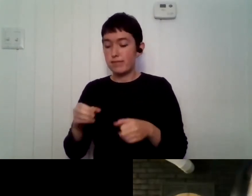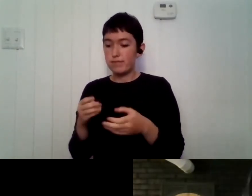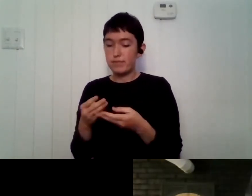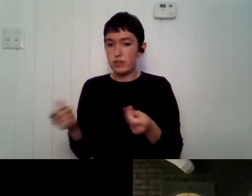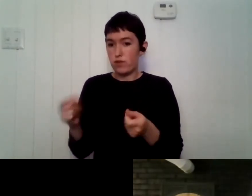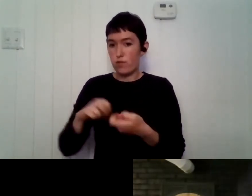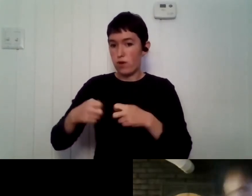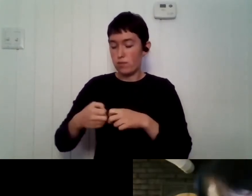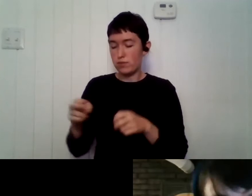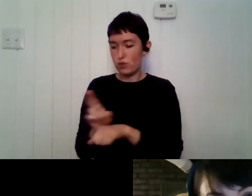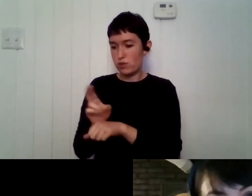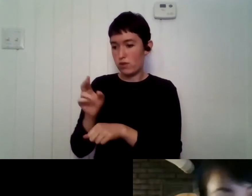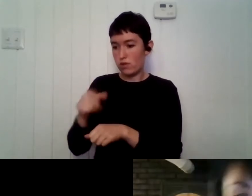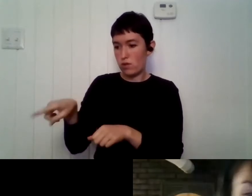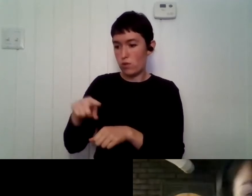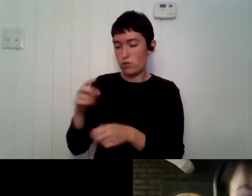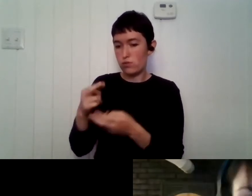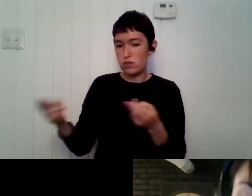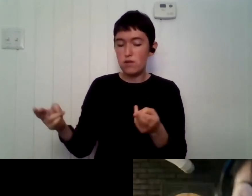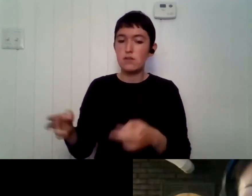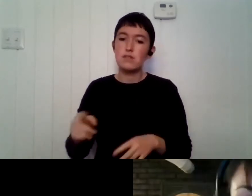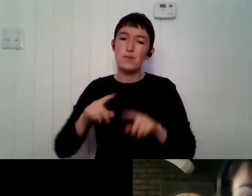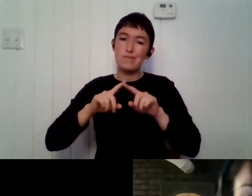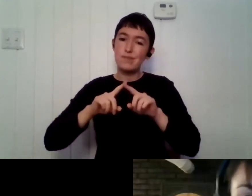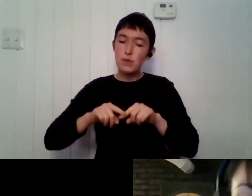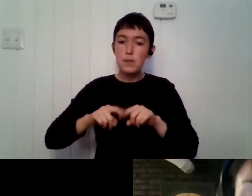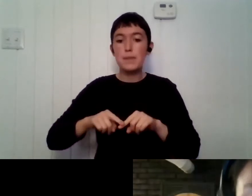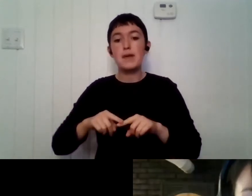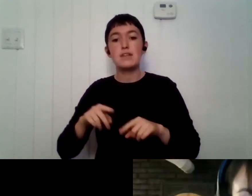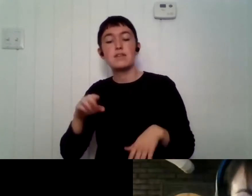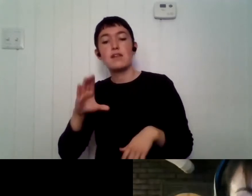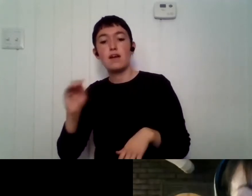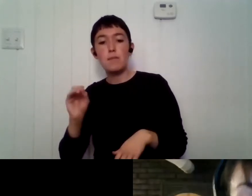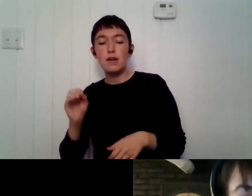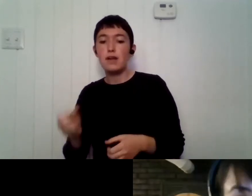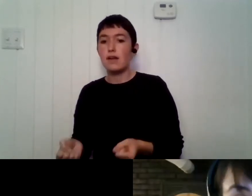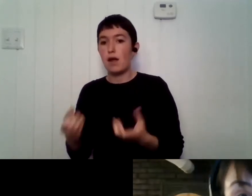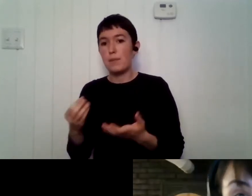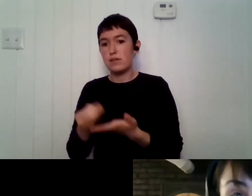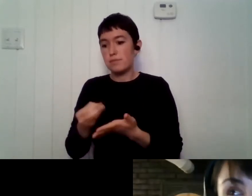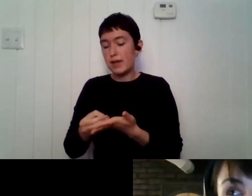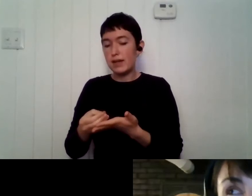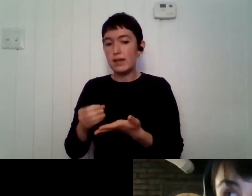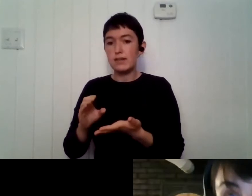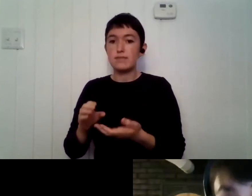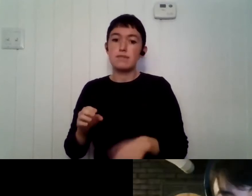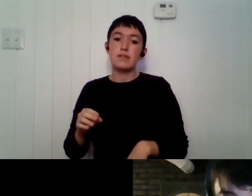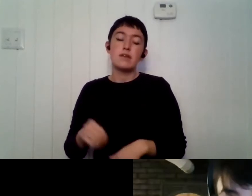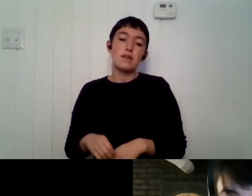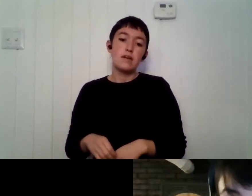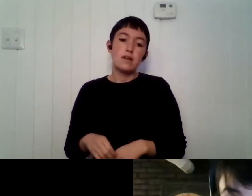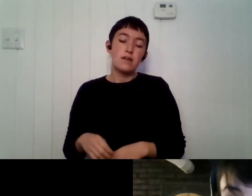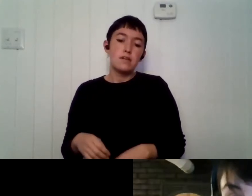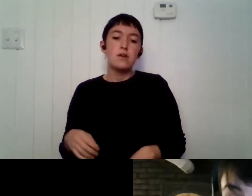So it depends on the university, depends on the company and the amount of funding in either case. At companies, you also often have the advantage of